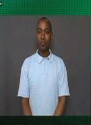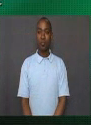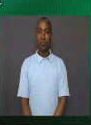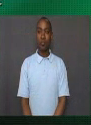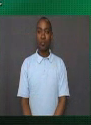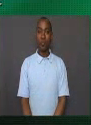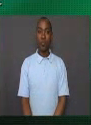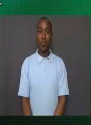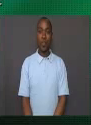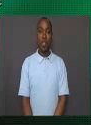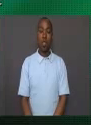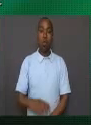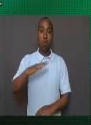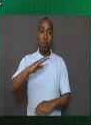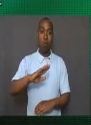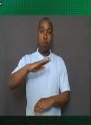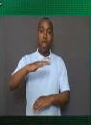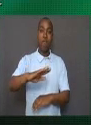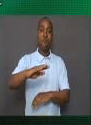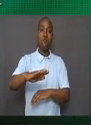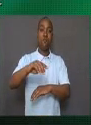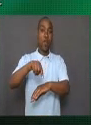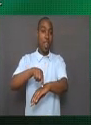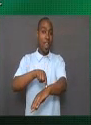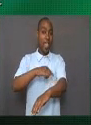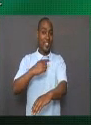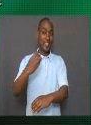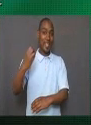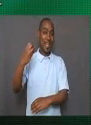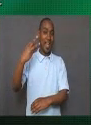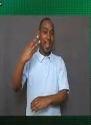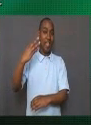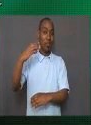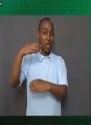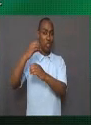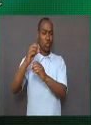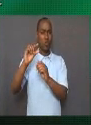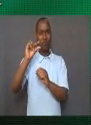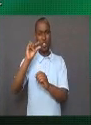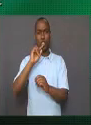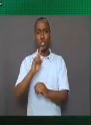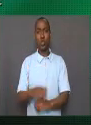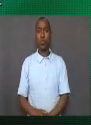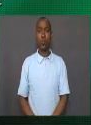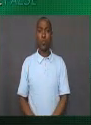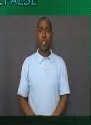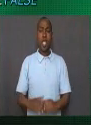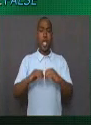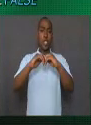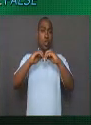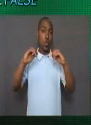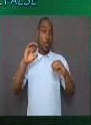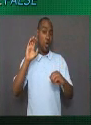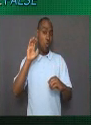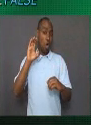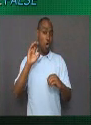As wavelengths in a light microscope become smaller, the resolving power does